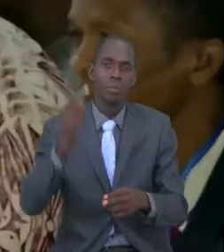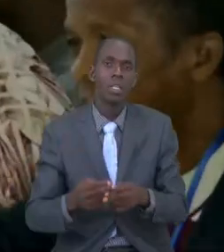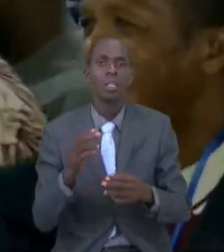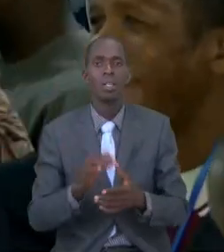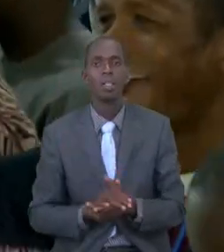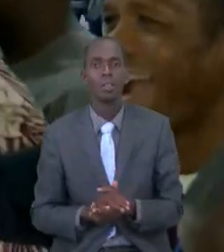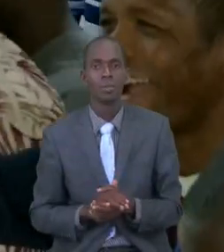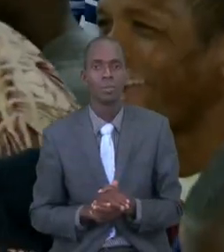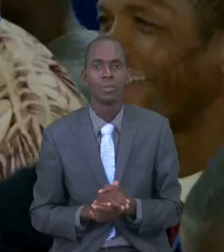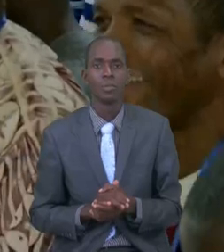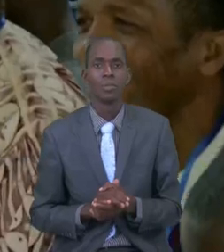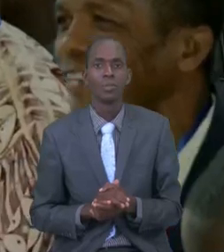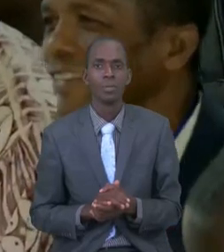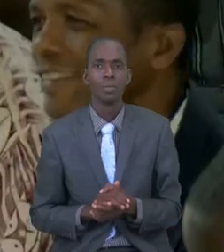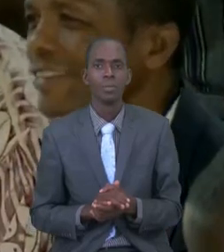name.